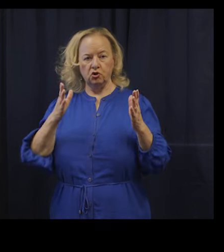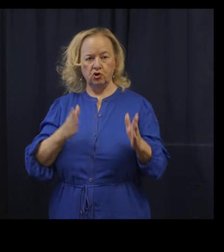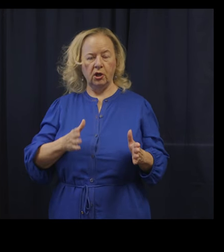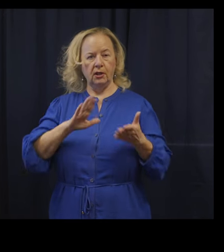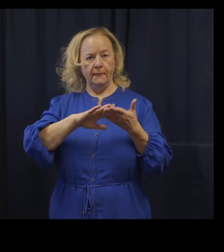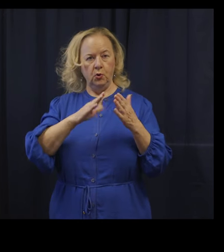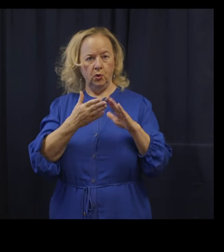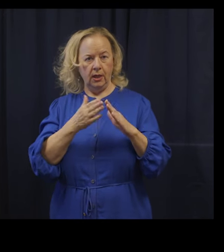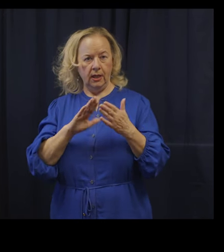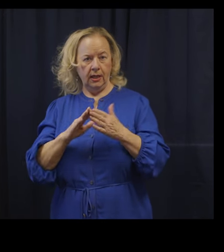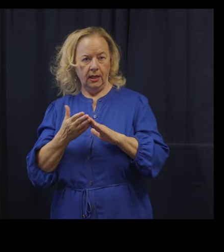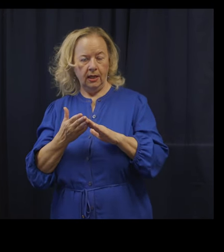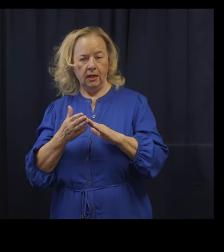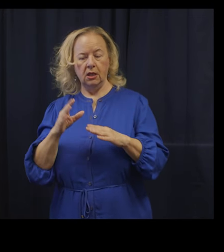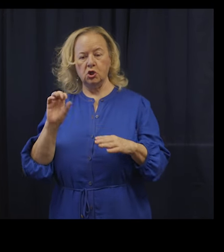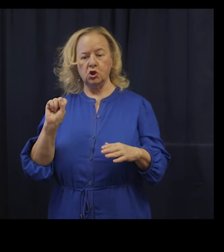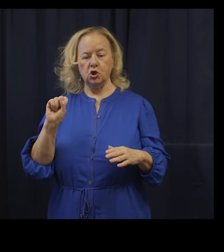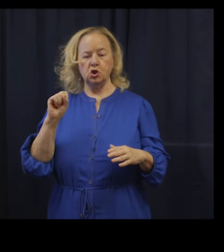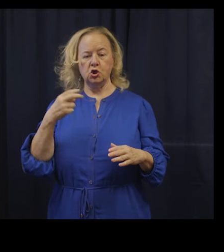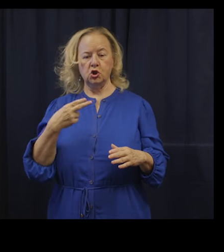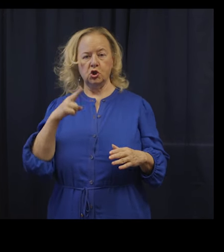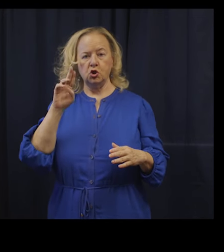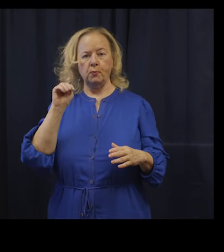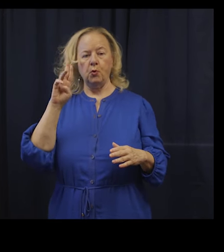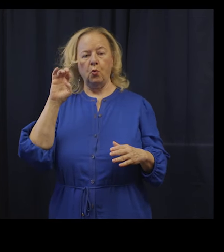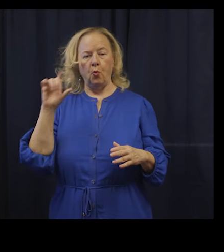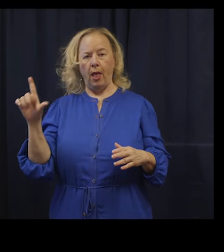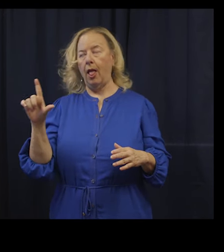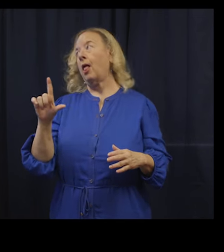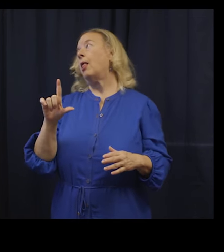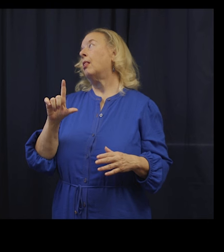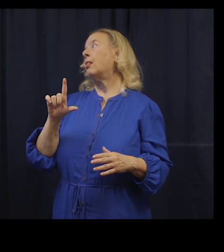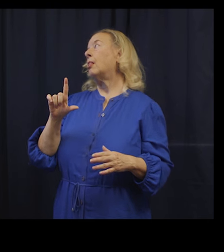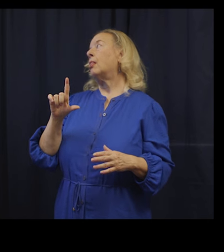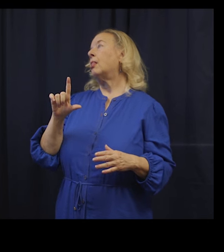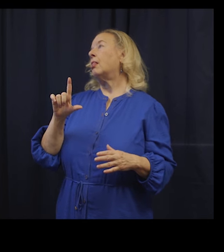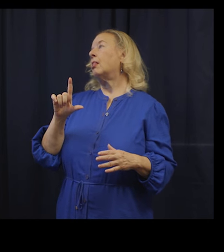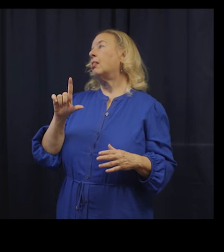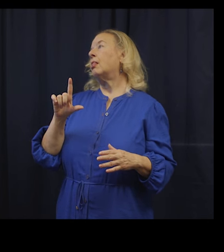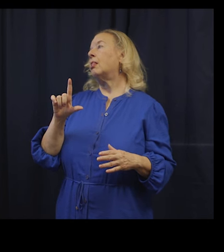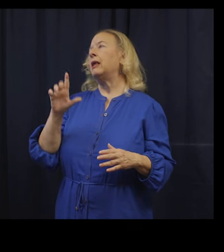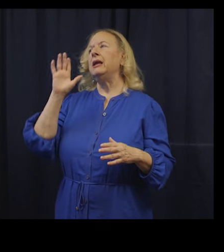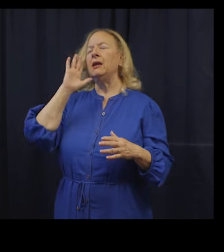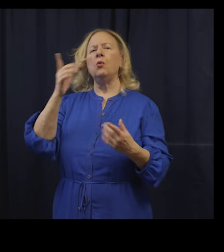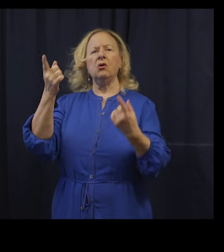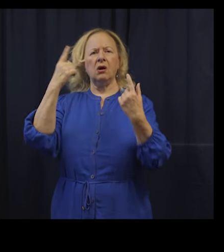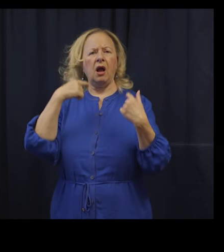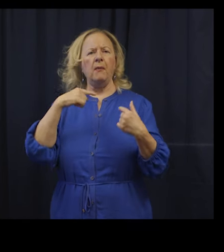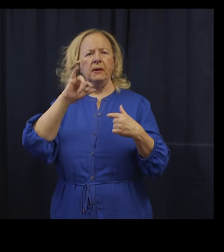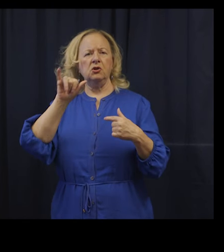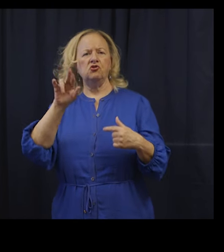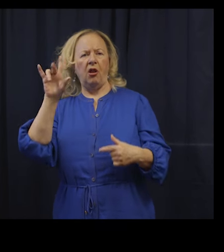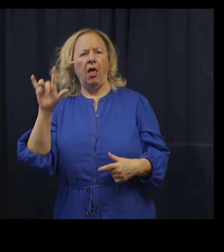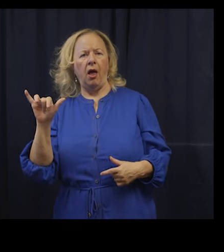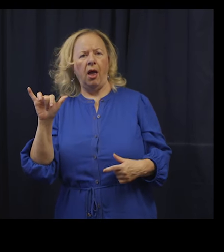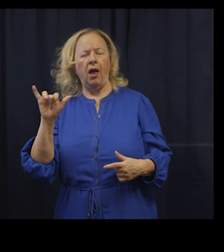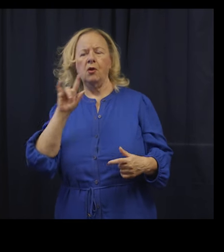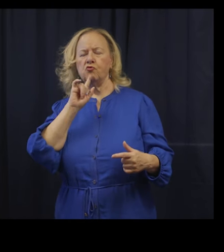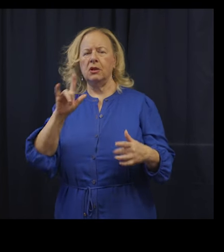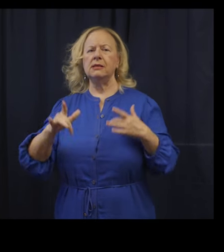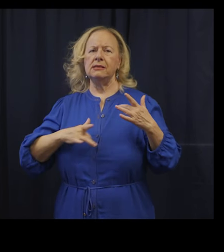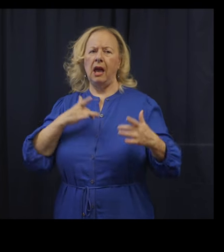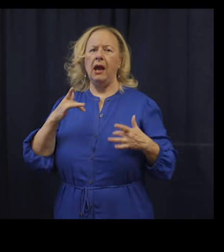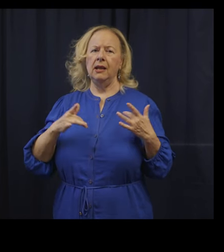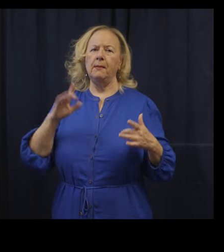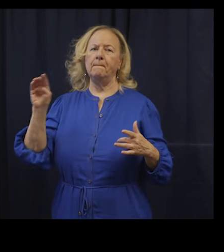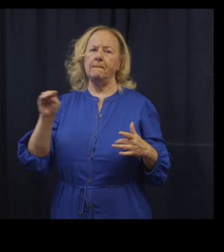name is Shmuel Younger. He's going to be here in July, and so we're really excited about him. That's a